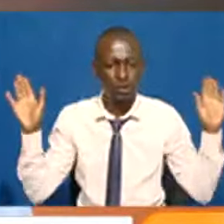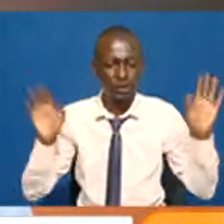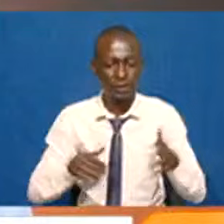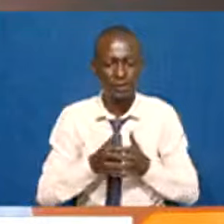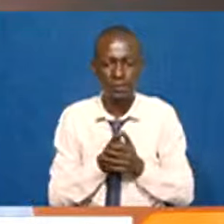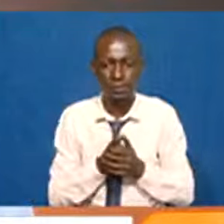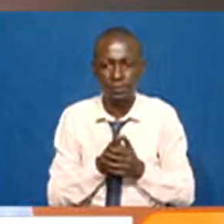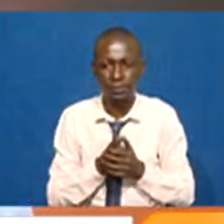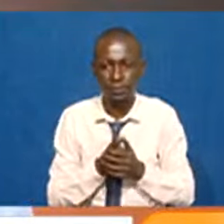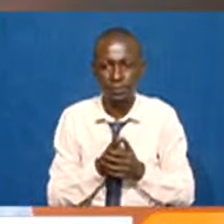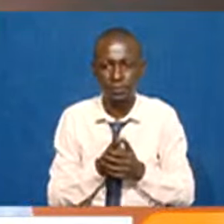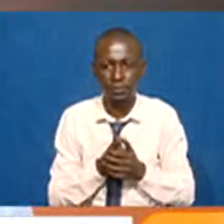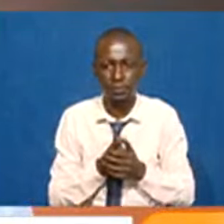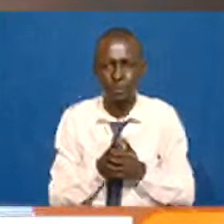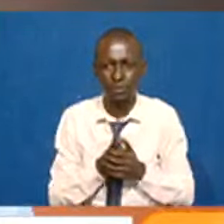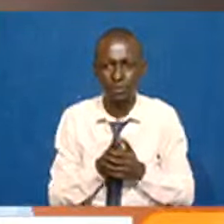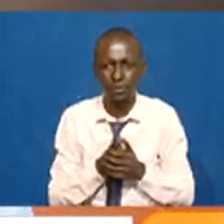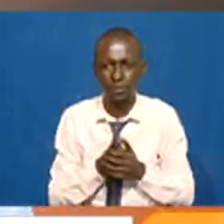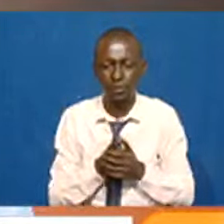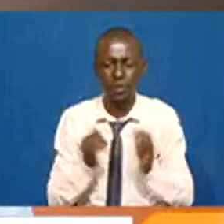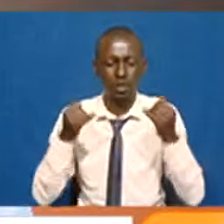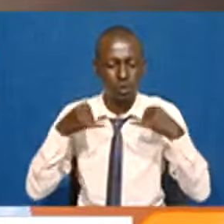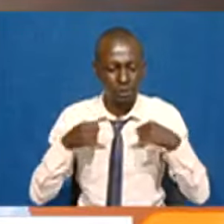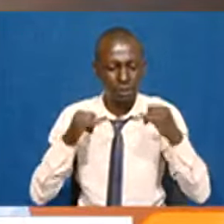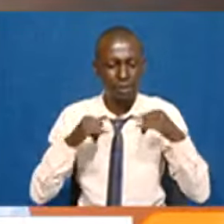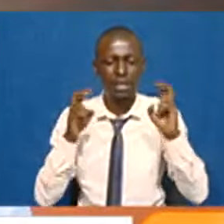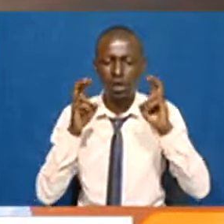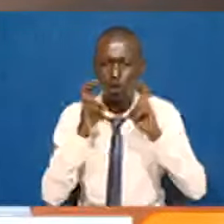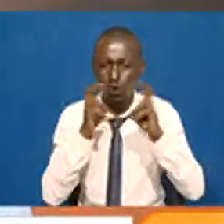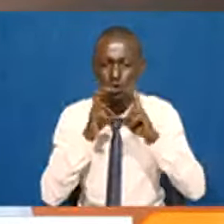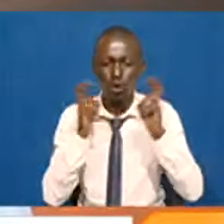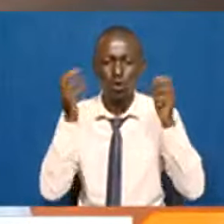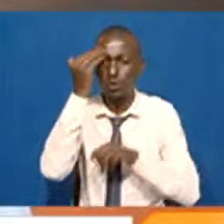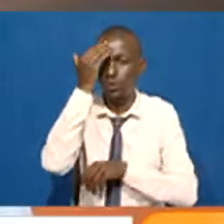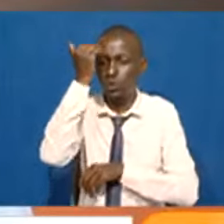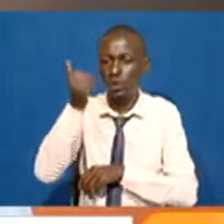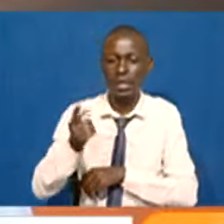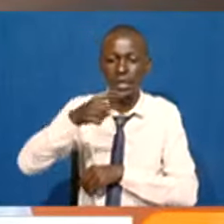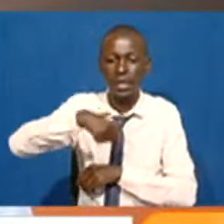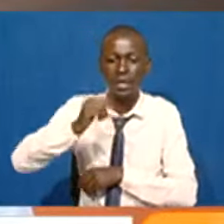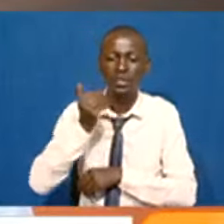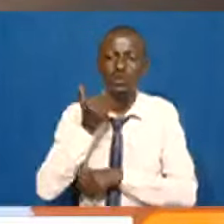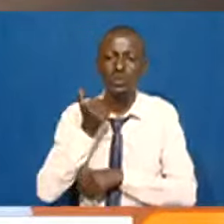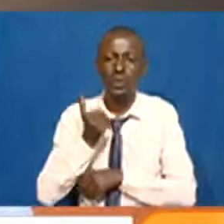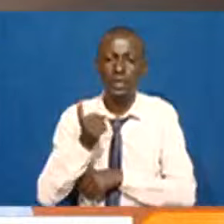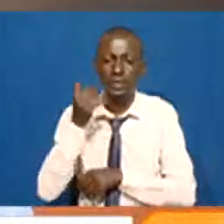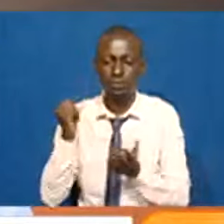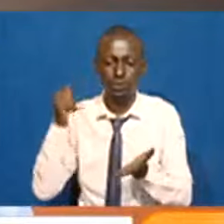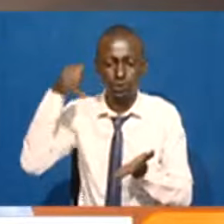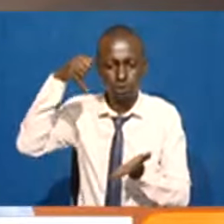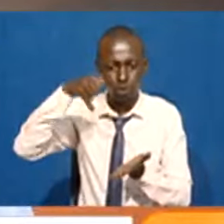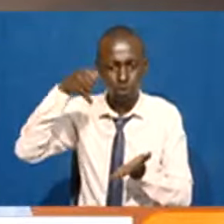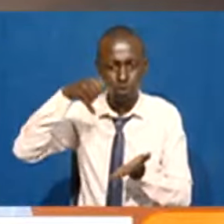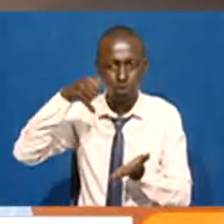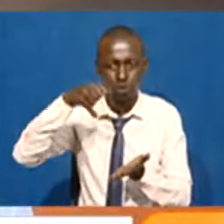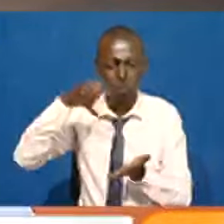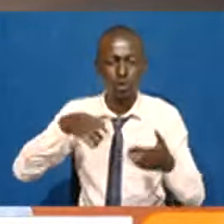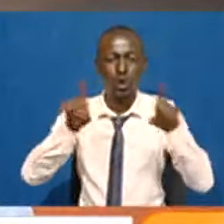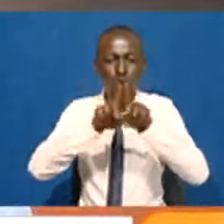discriminate. So we've been trying to consult because we also want to and engage them and bring them on